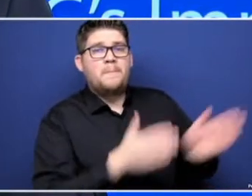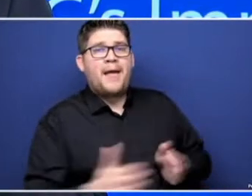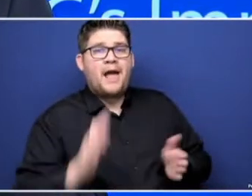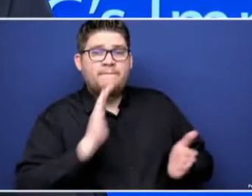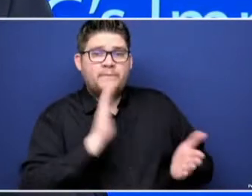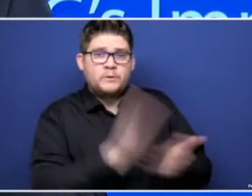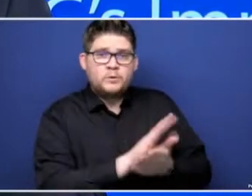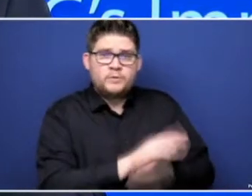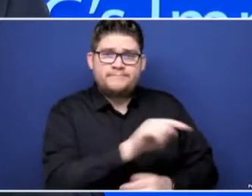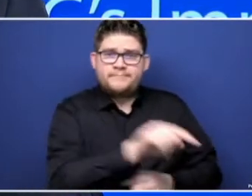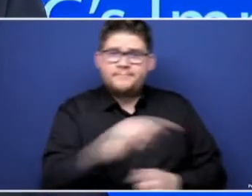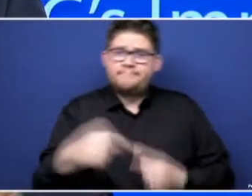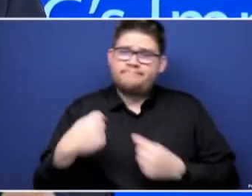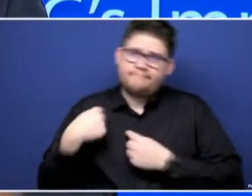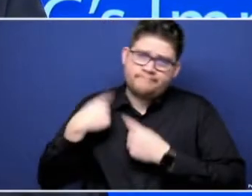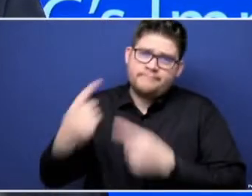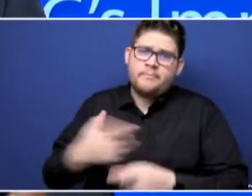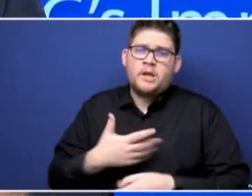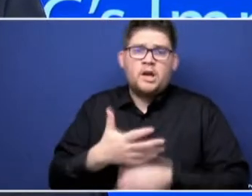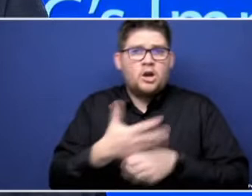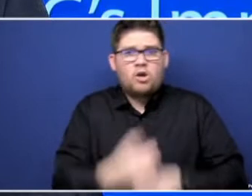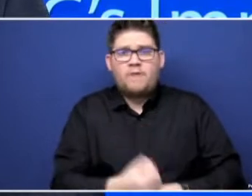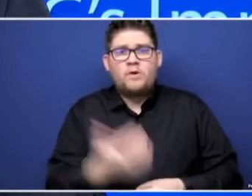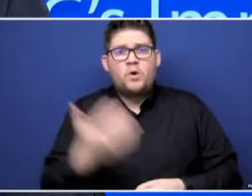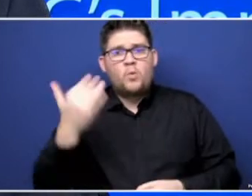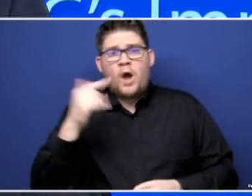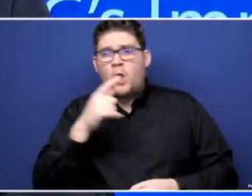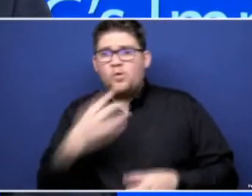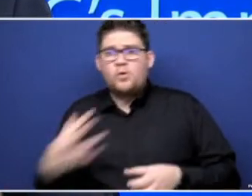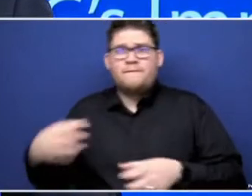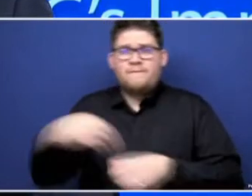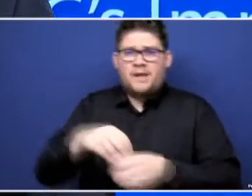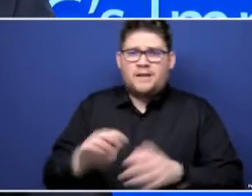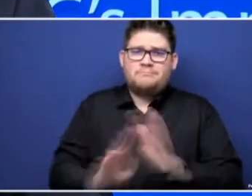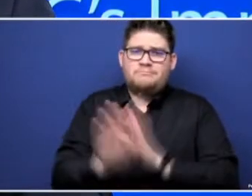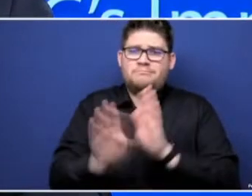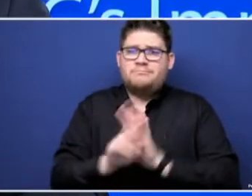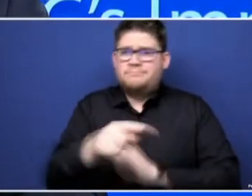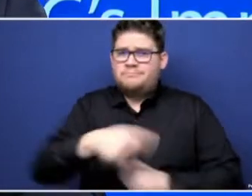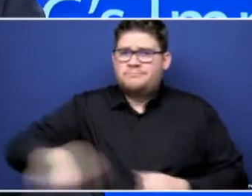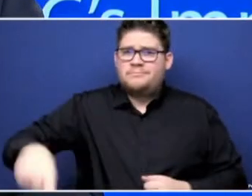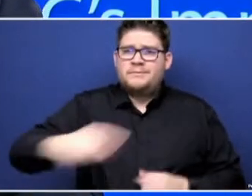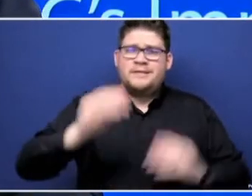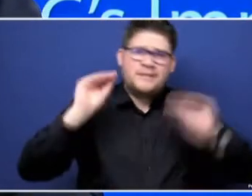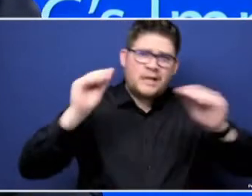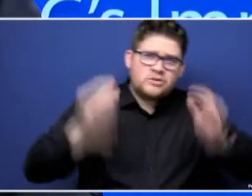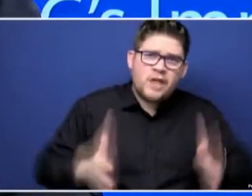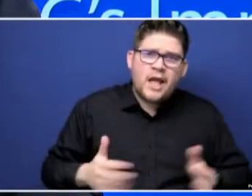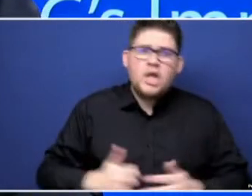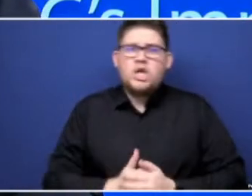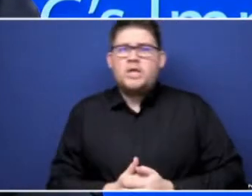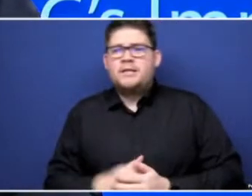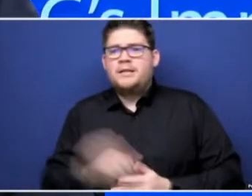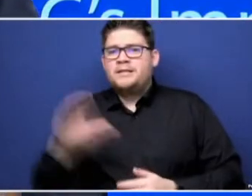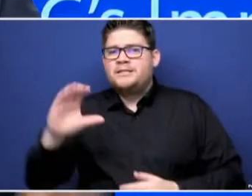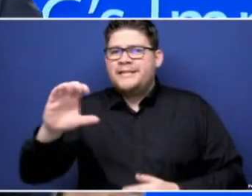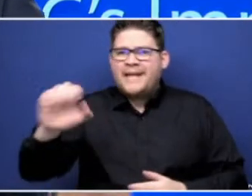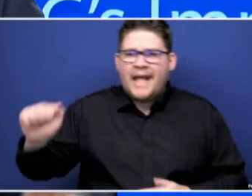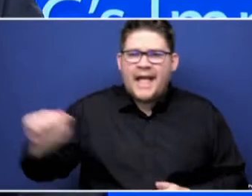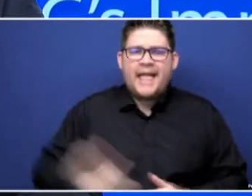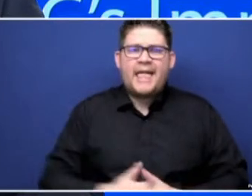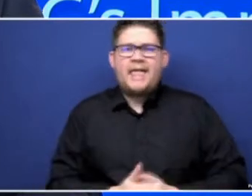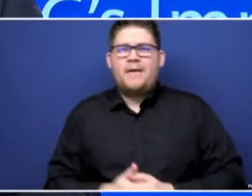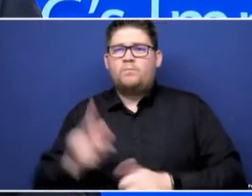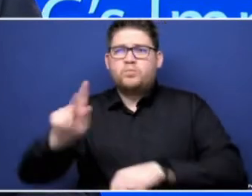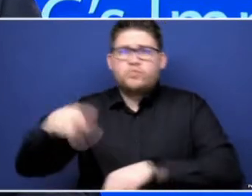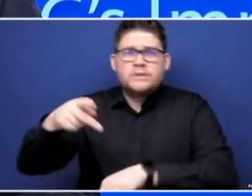led Dr. Henry and Dr. Ballem to look at our supply and make amendments to help that community, and I'm grateful for that.